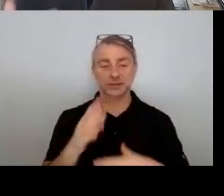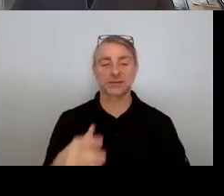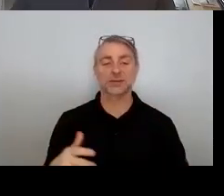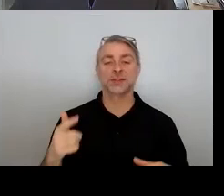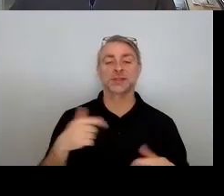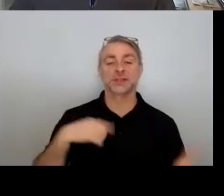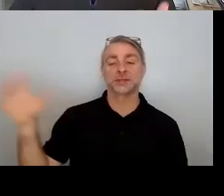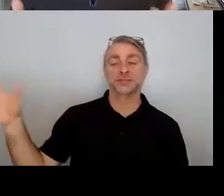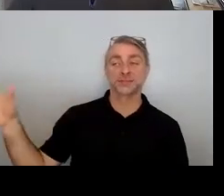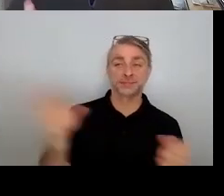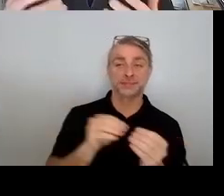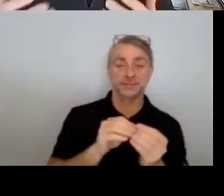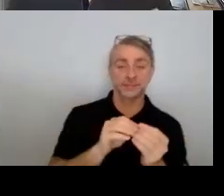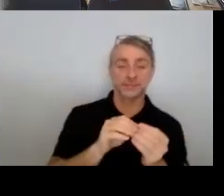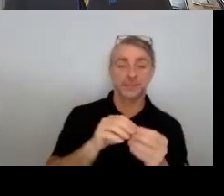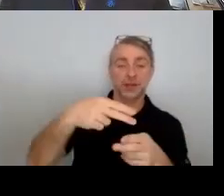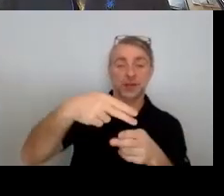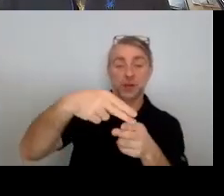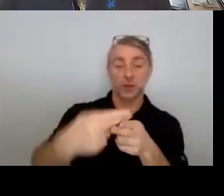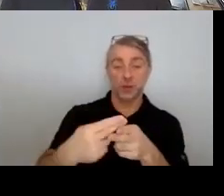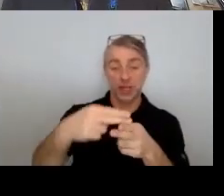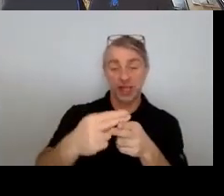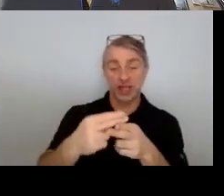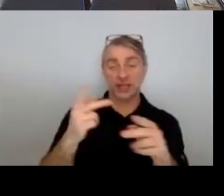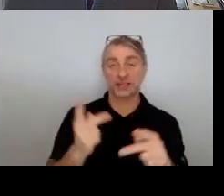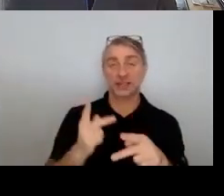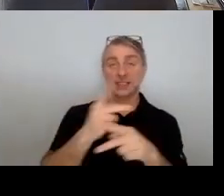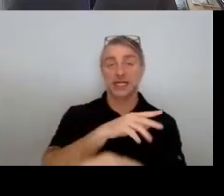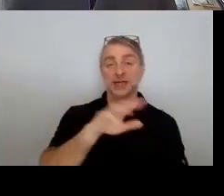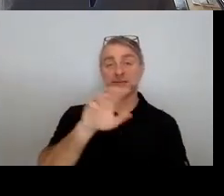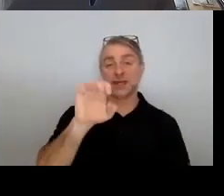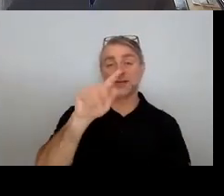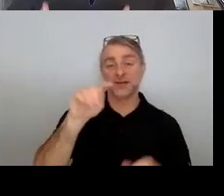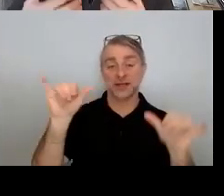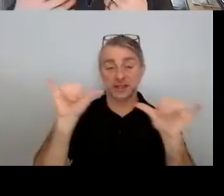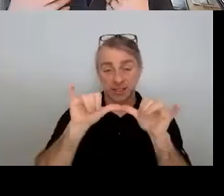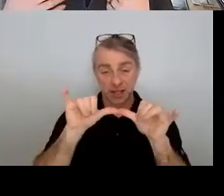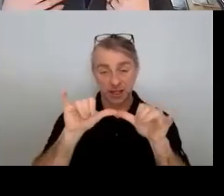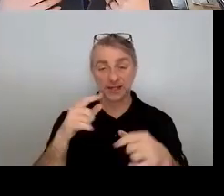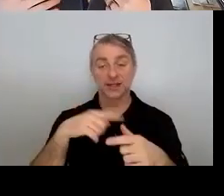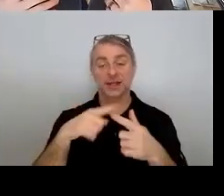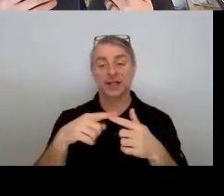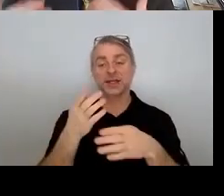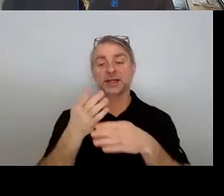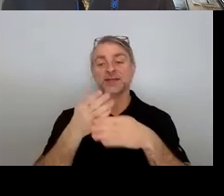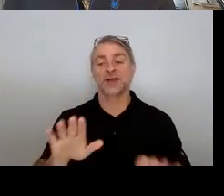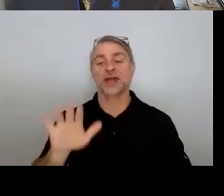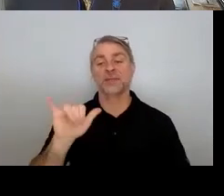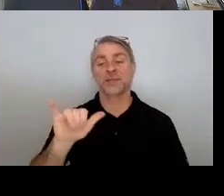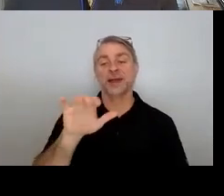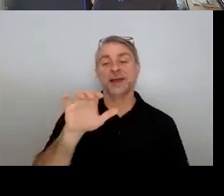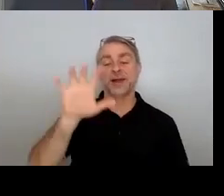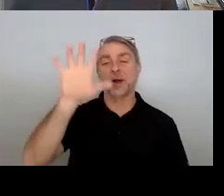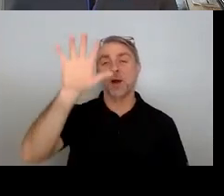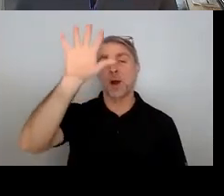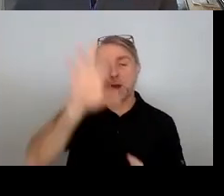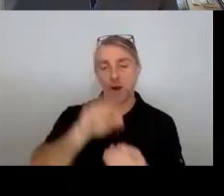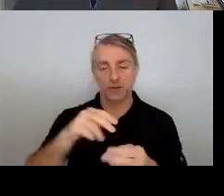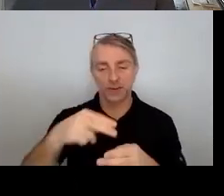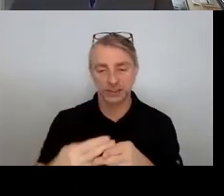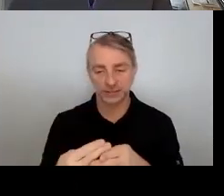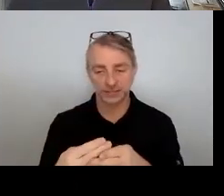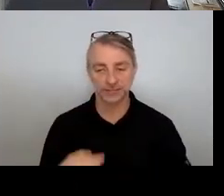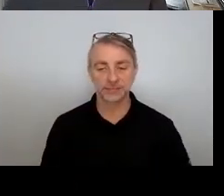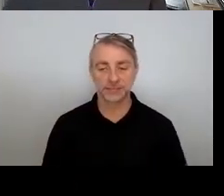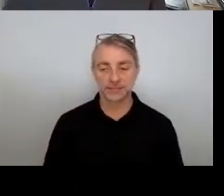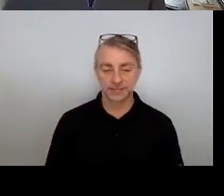the sum of the weights times the effect sizes, and divide that by the sum of the total weights. And